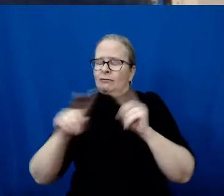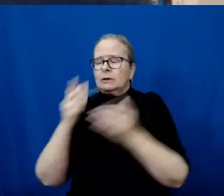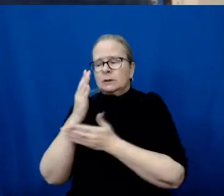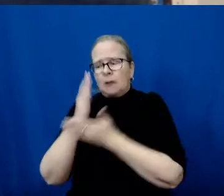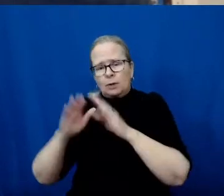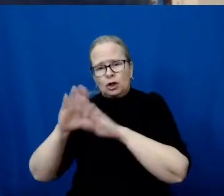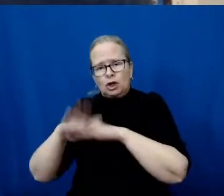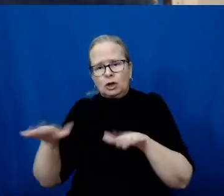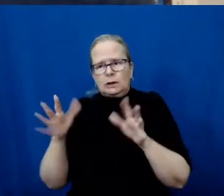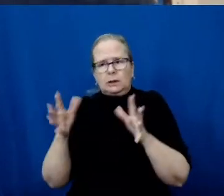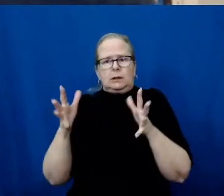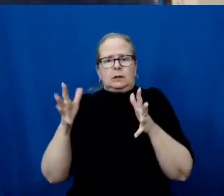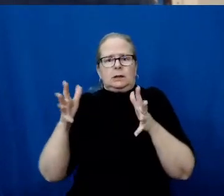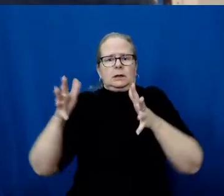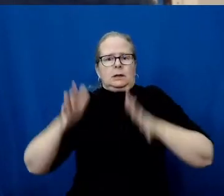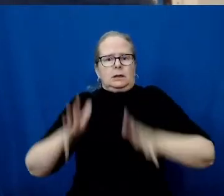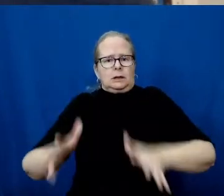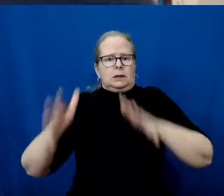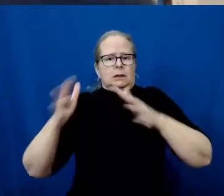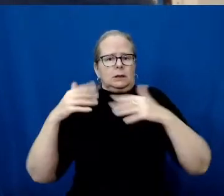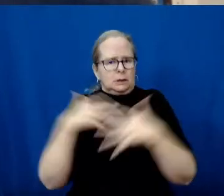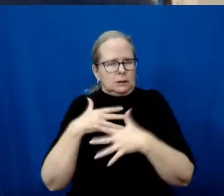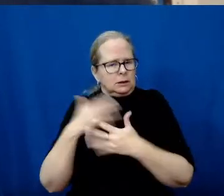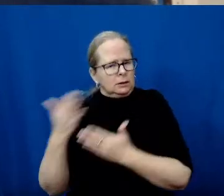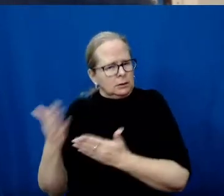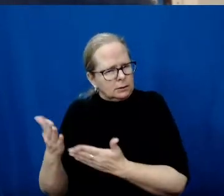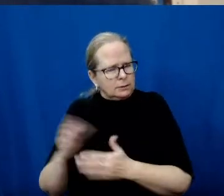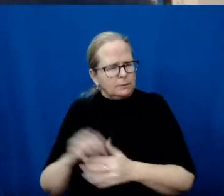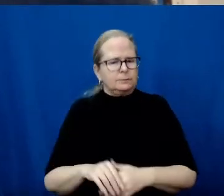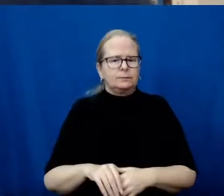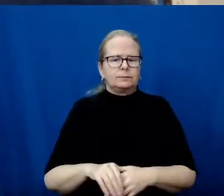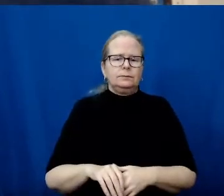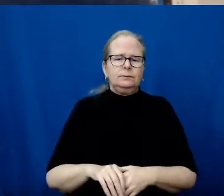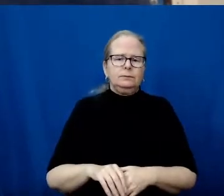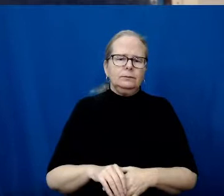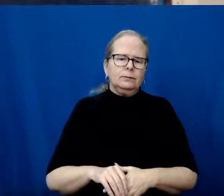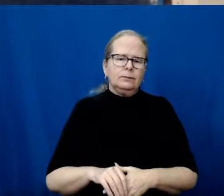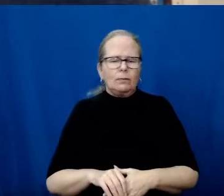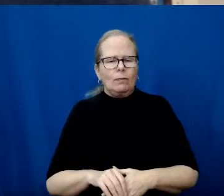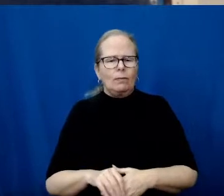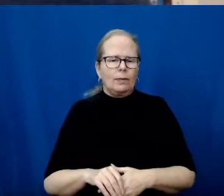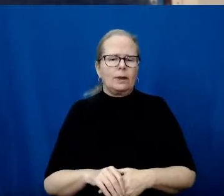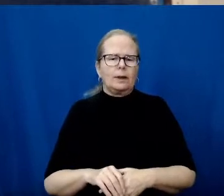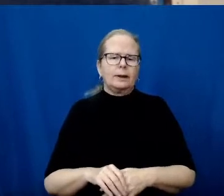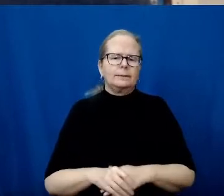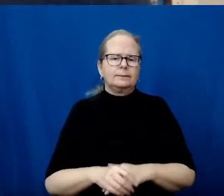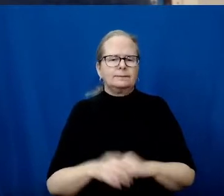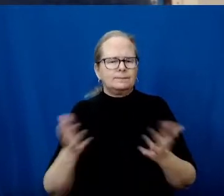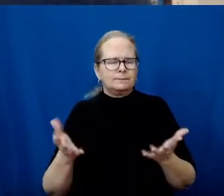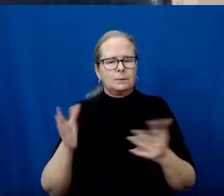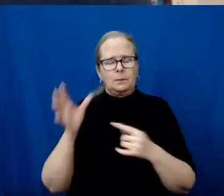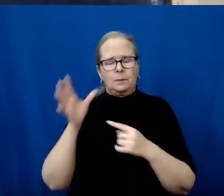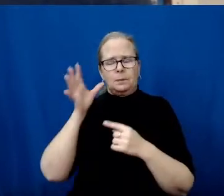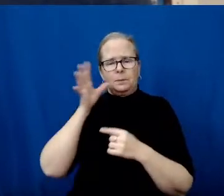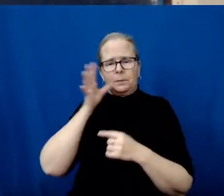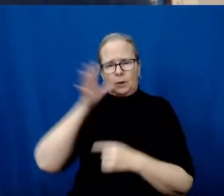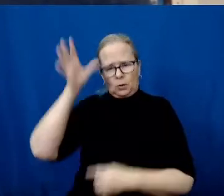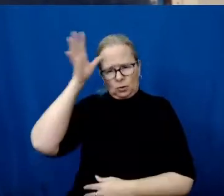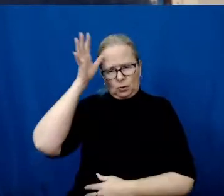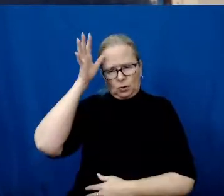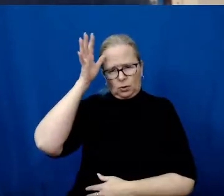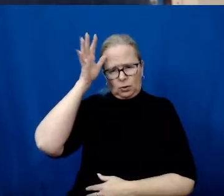parent has it. But they understand the importance of vaccination. And